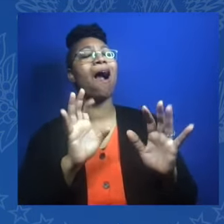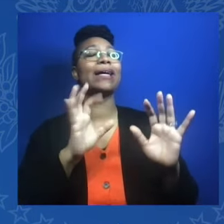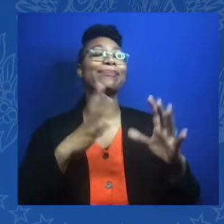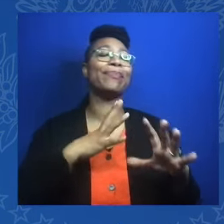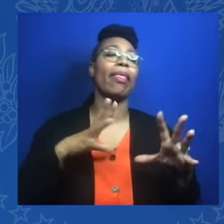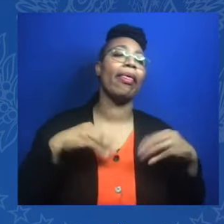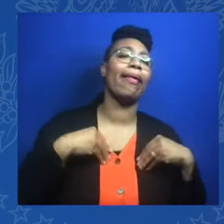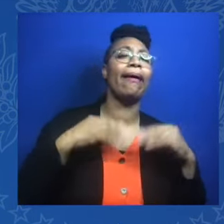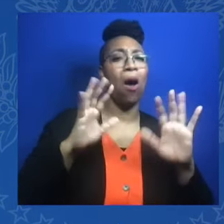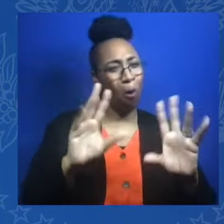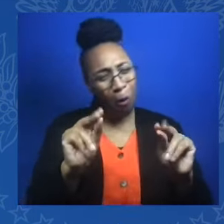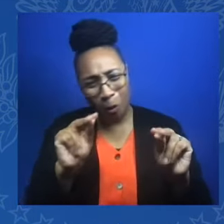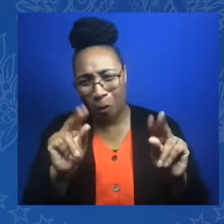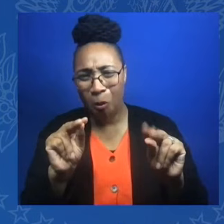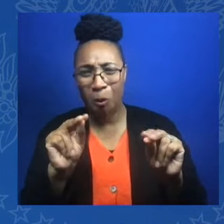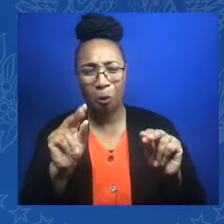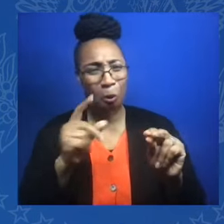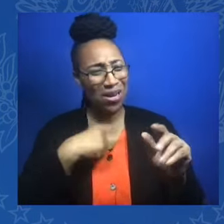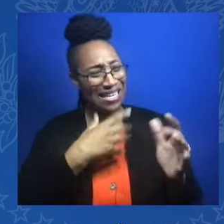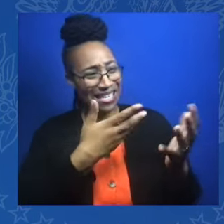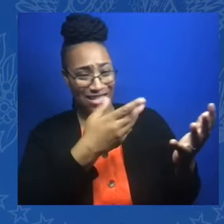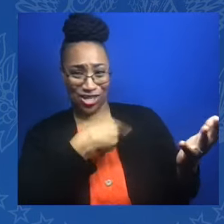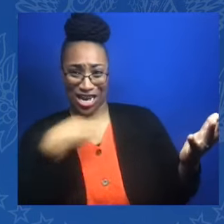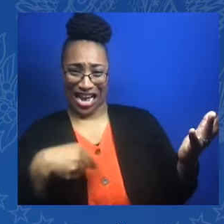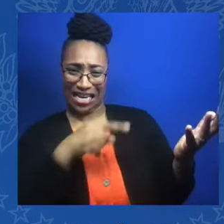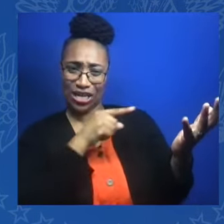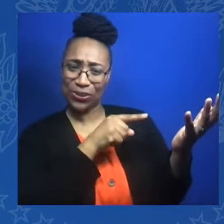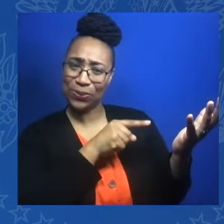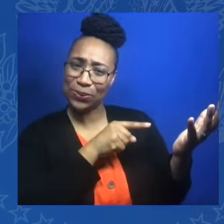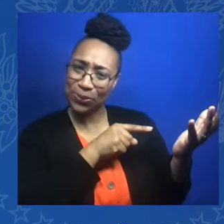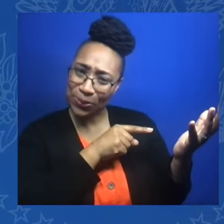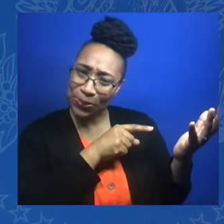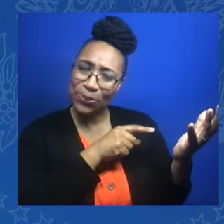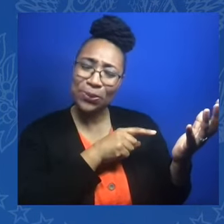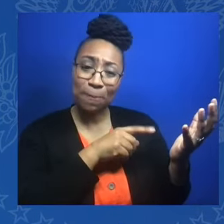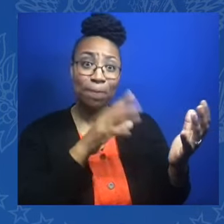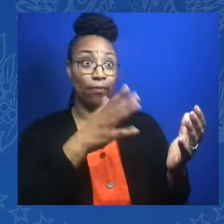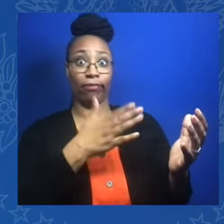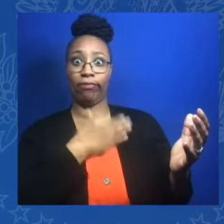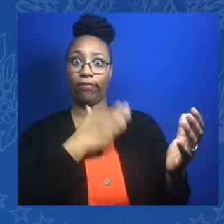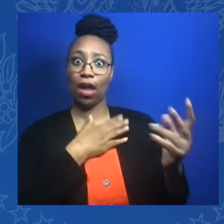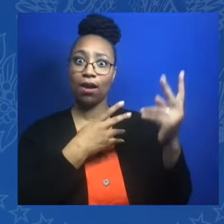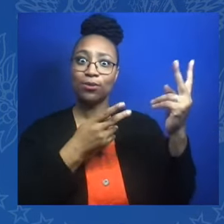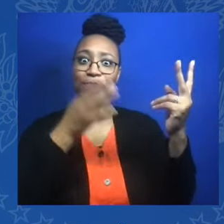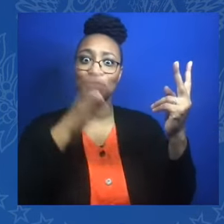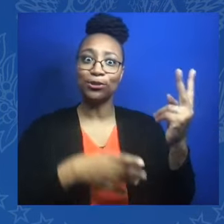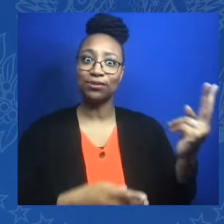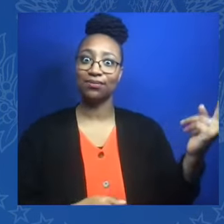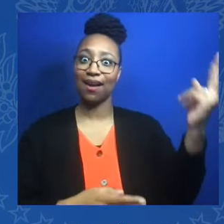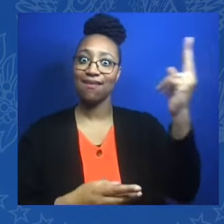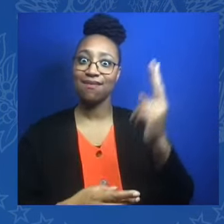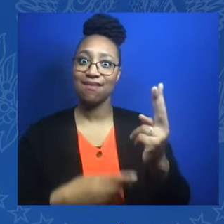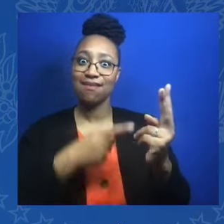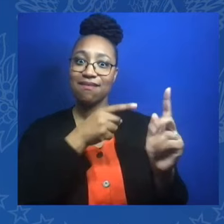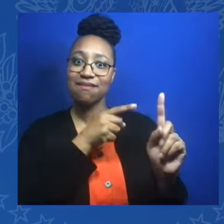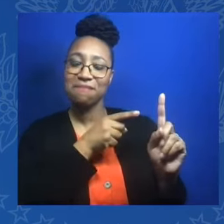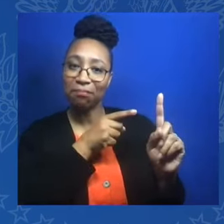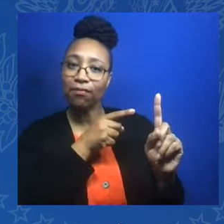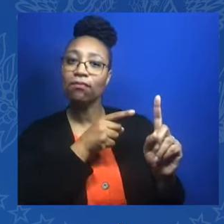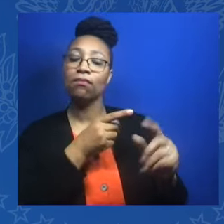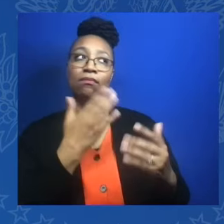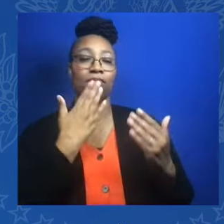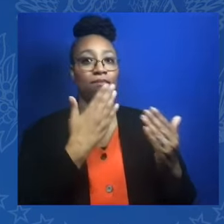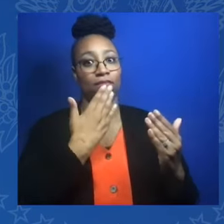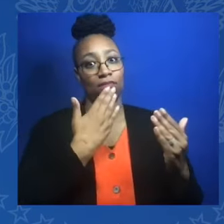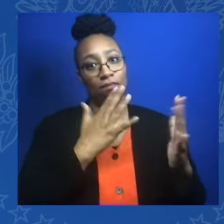by respecting the rule of law, but by anchoring ourselves to it. When under great